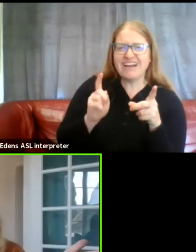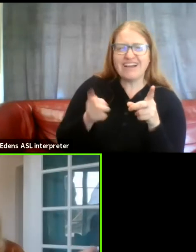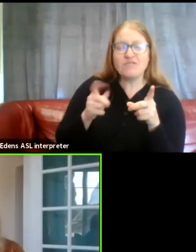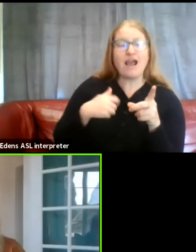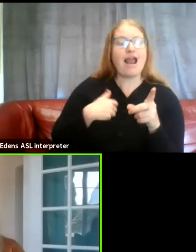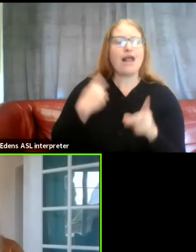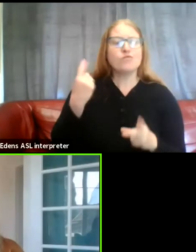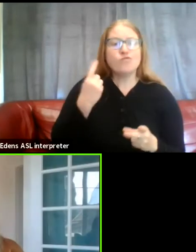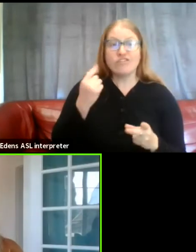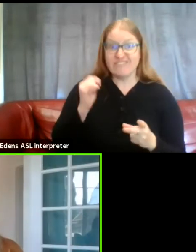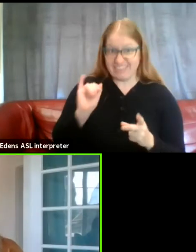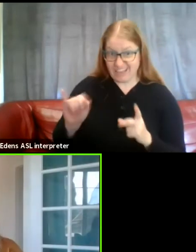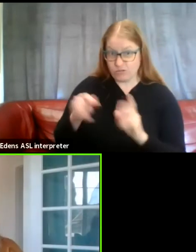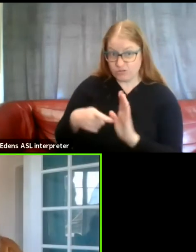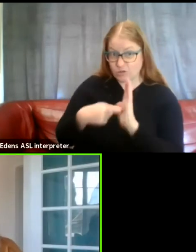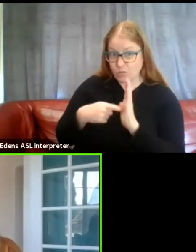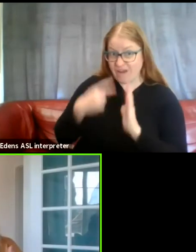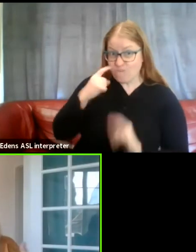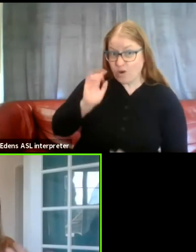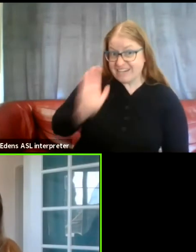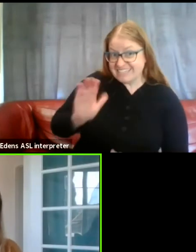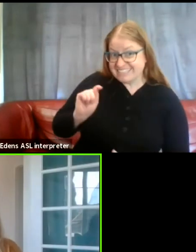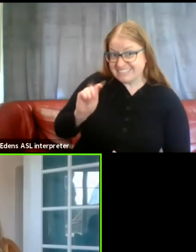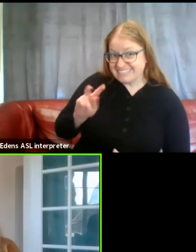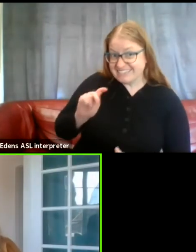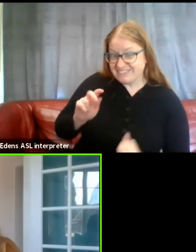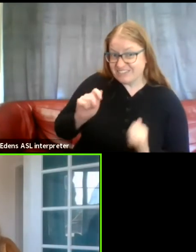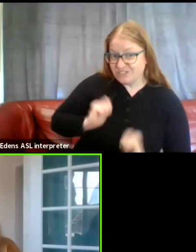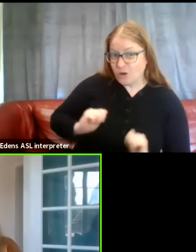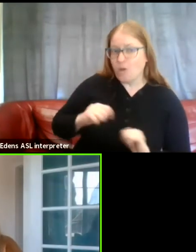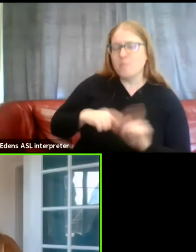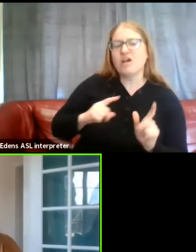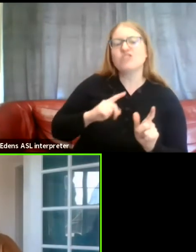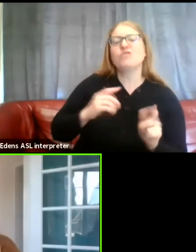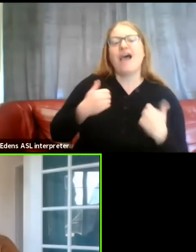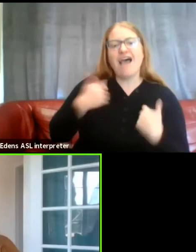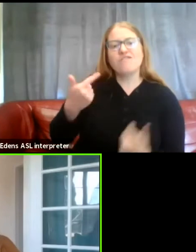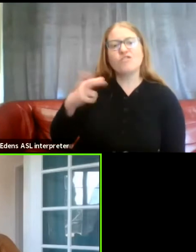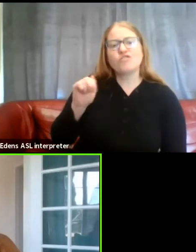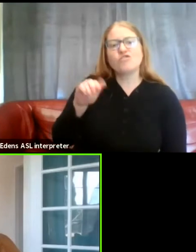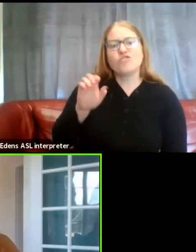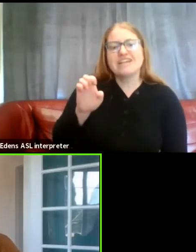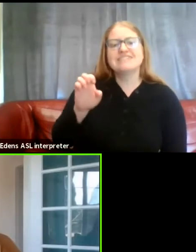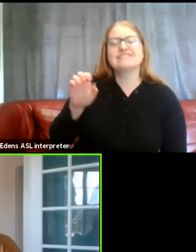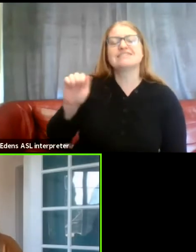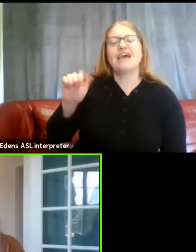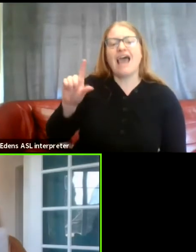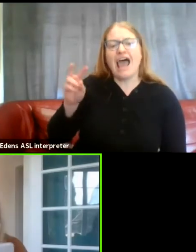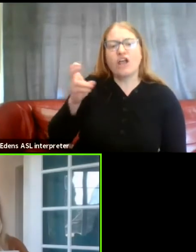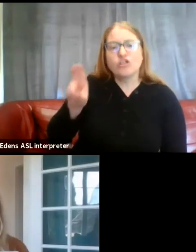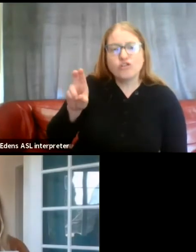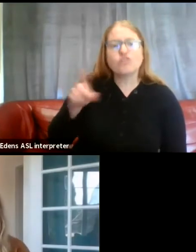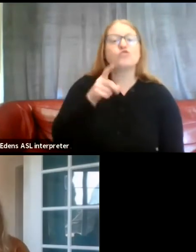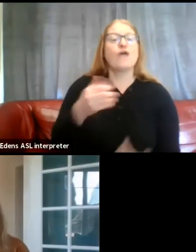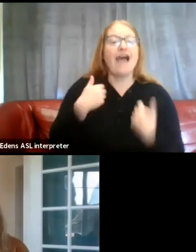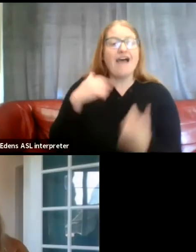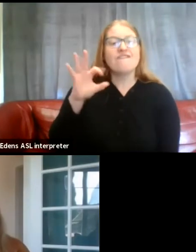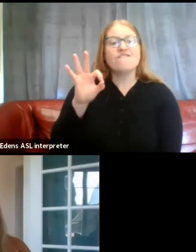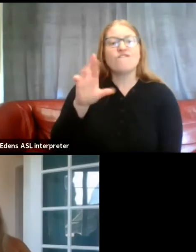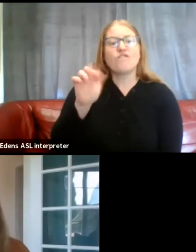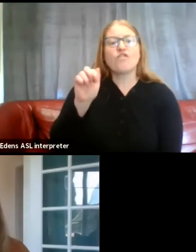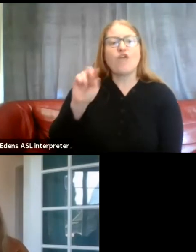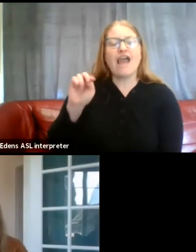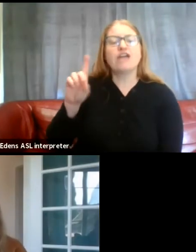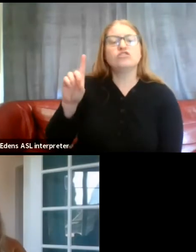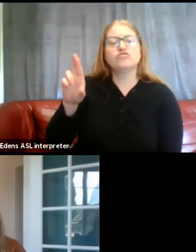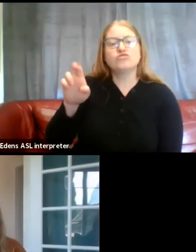requisite for a hit show? But then you do have Grace Adler and you do have Fran Drescher. Yes. So what the hell is